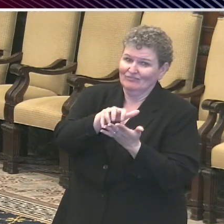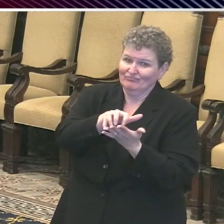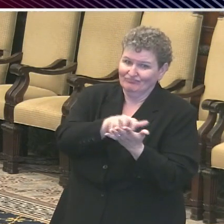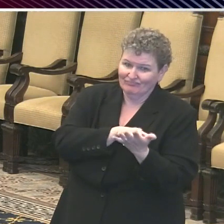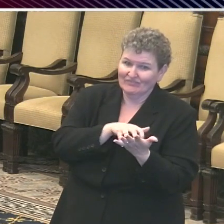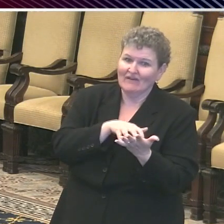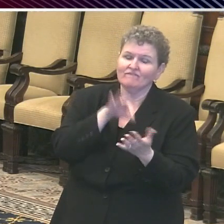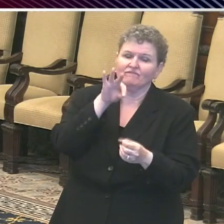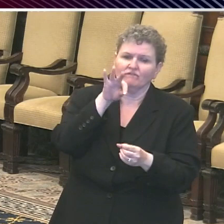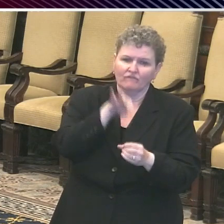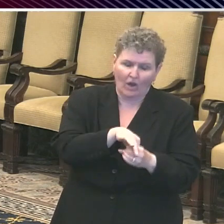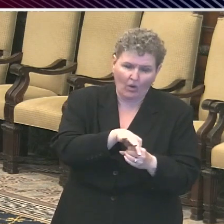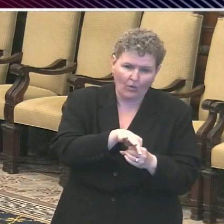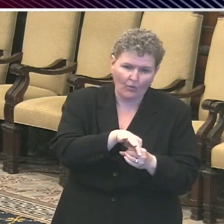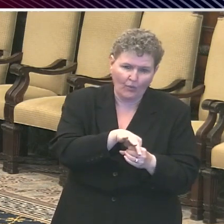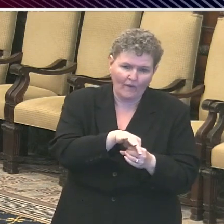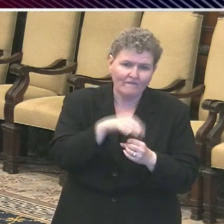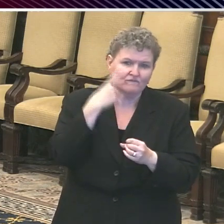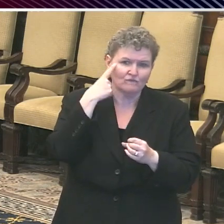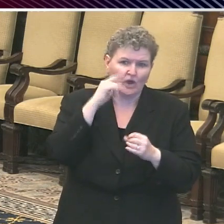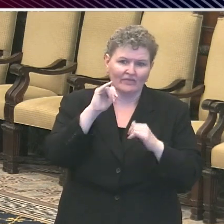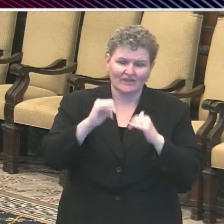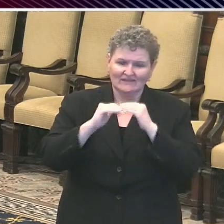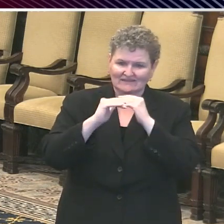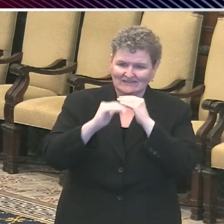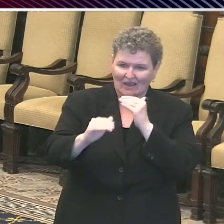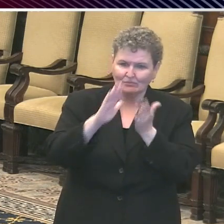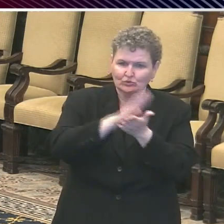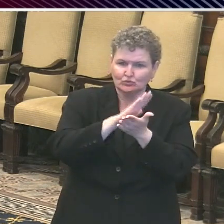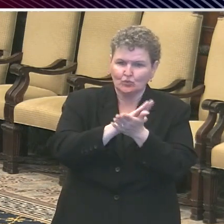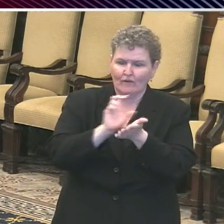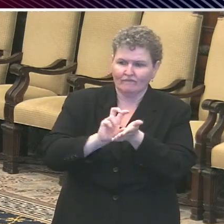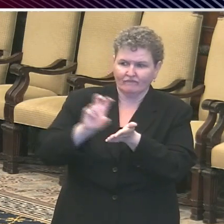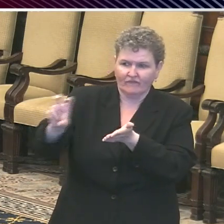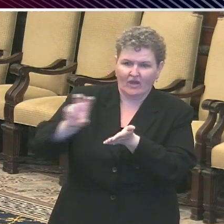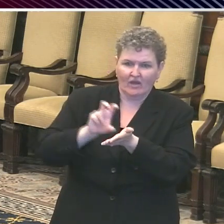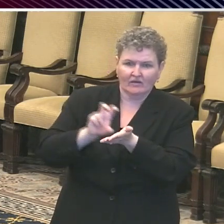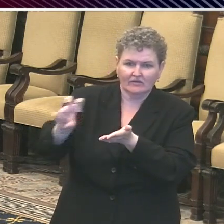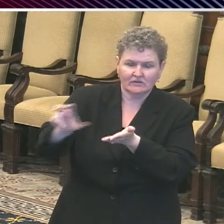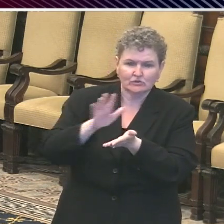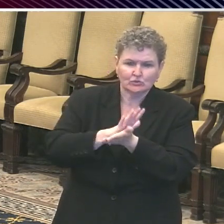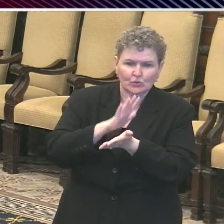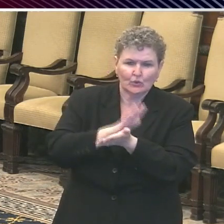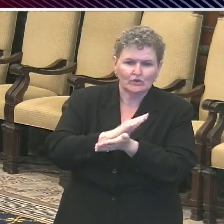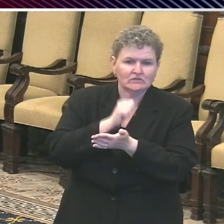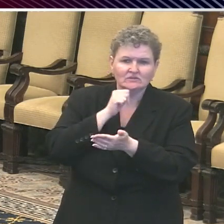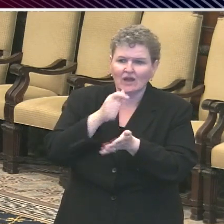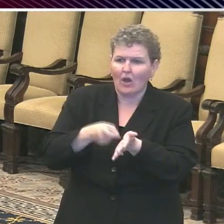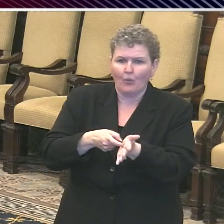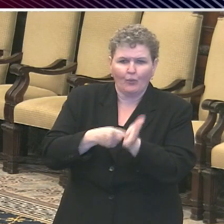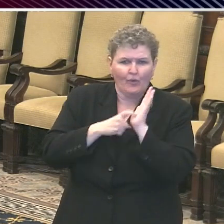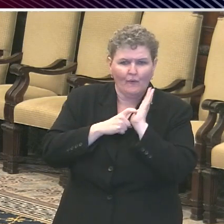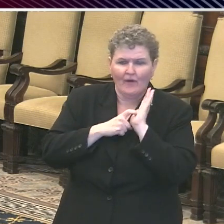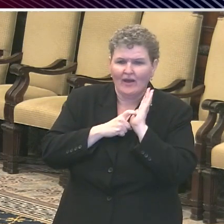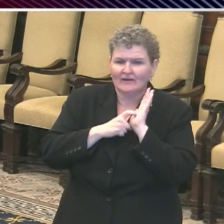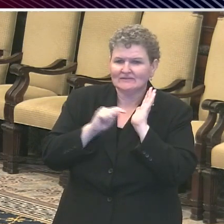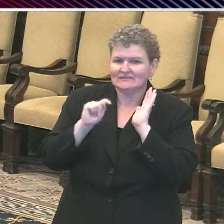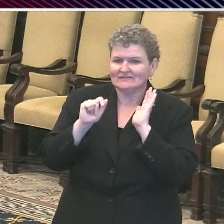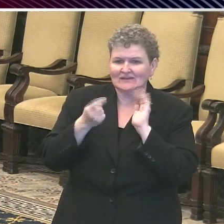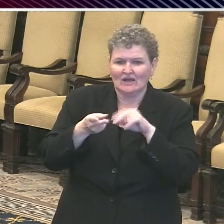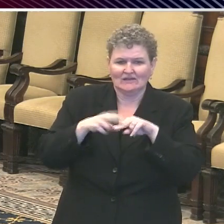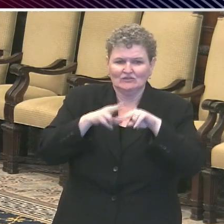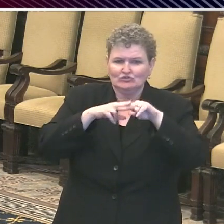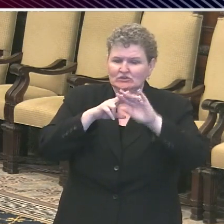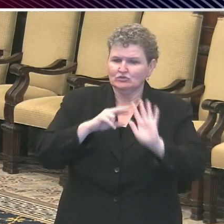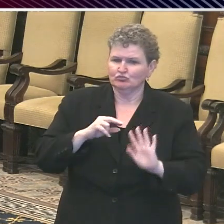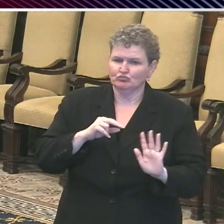voting for stable school funding for last year's levels would not require the tax increase, for the real estate